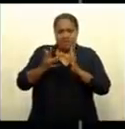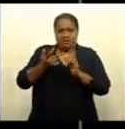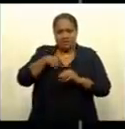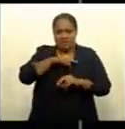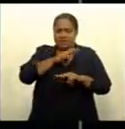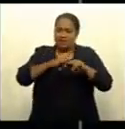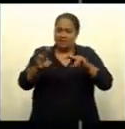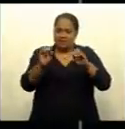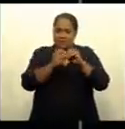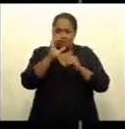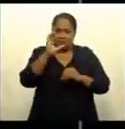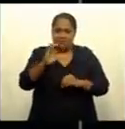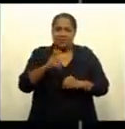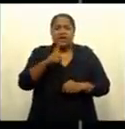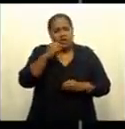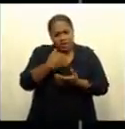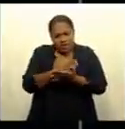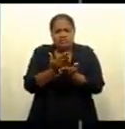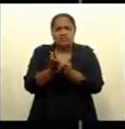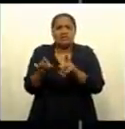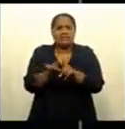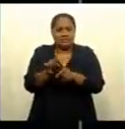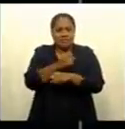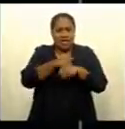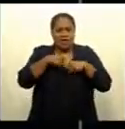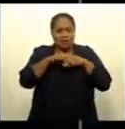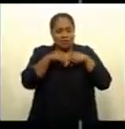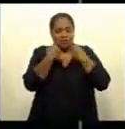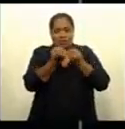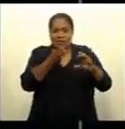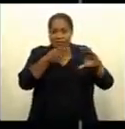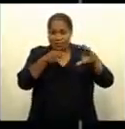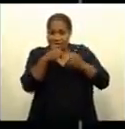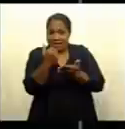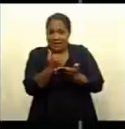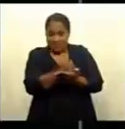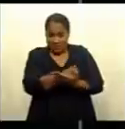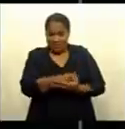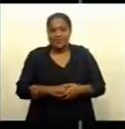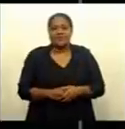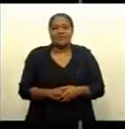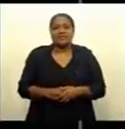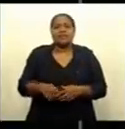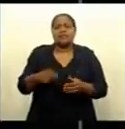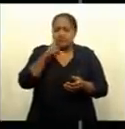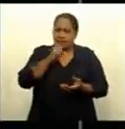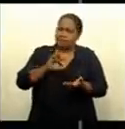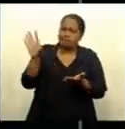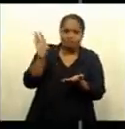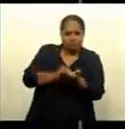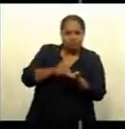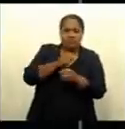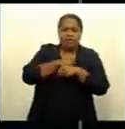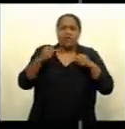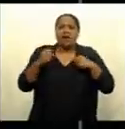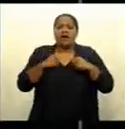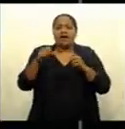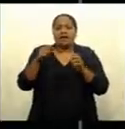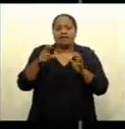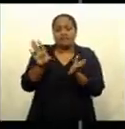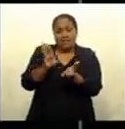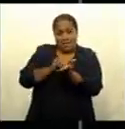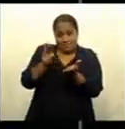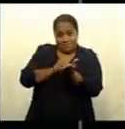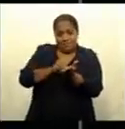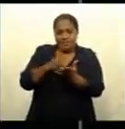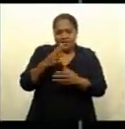fbcnews@fbc.com.fj or share it with us via our various social media accounts. You can also download our FBC app to keep updated with